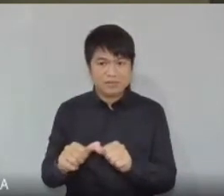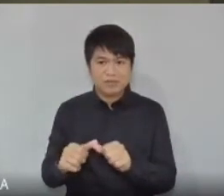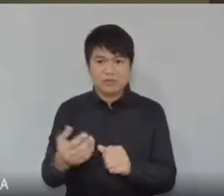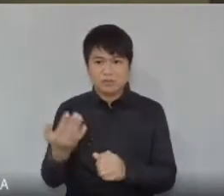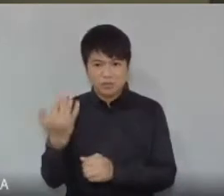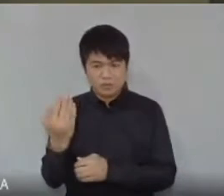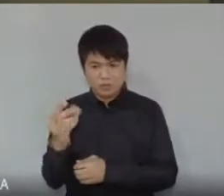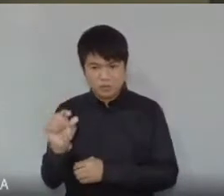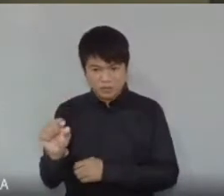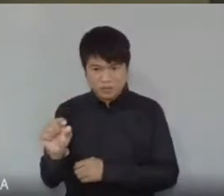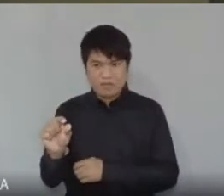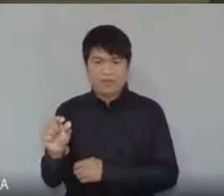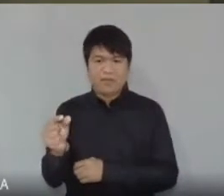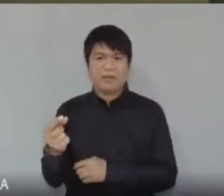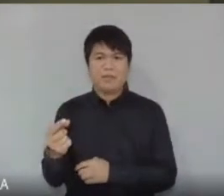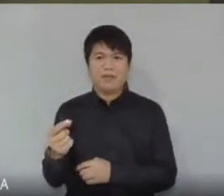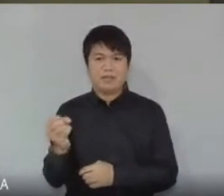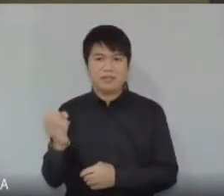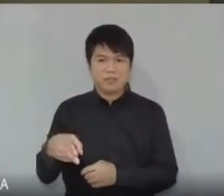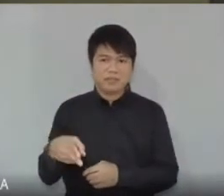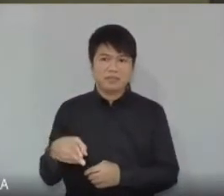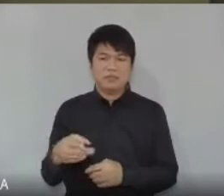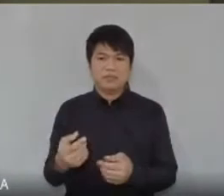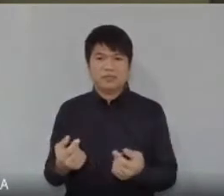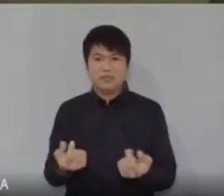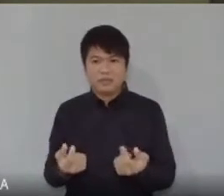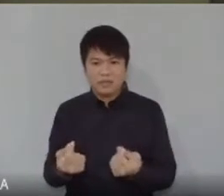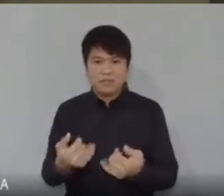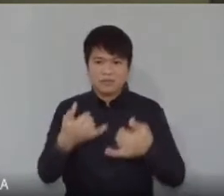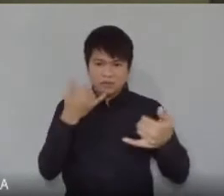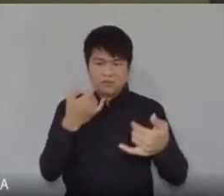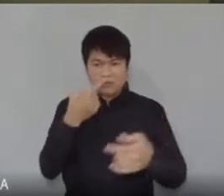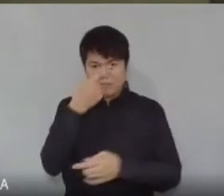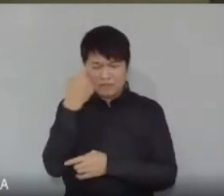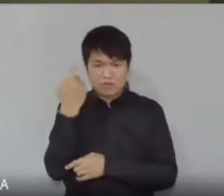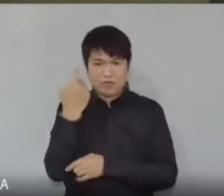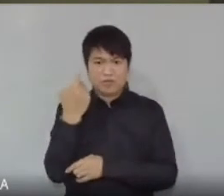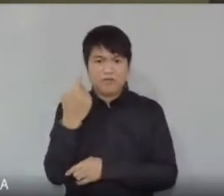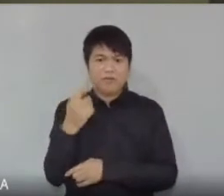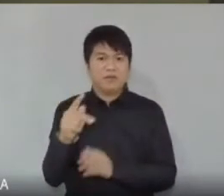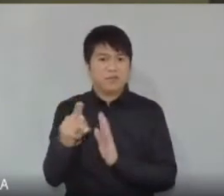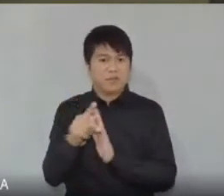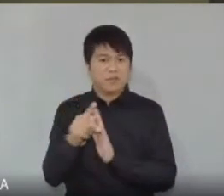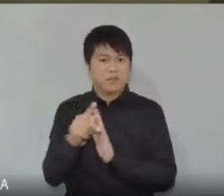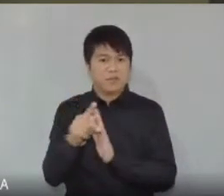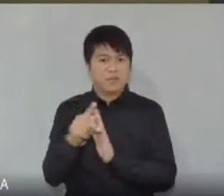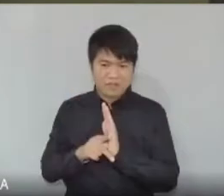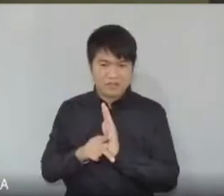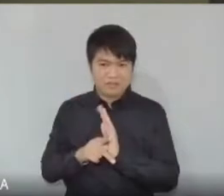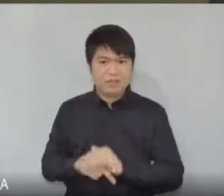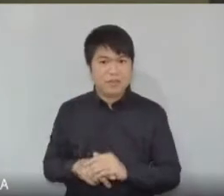enabling healthcare tool for Philippines is heightened in the light of the newly enacted Universal Healthcare Act